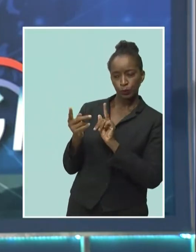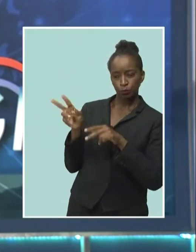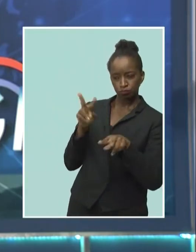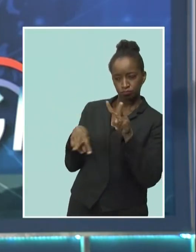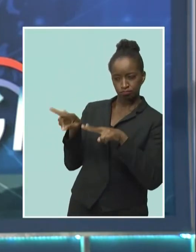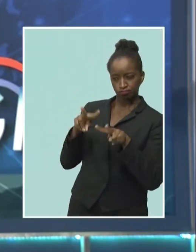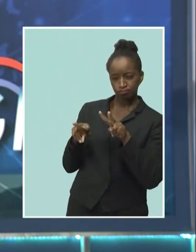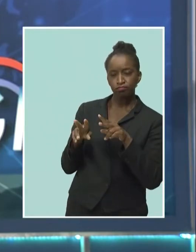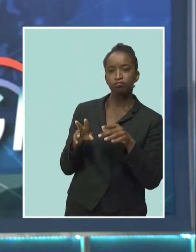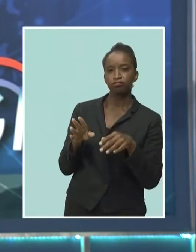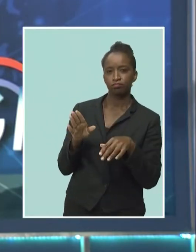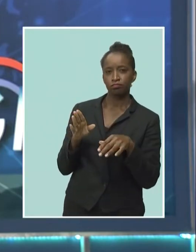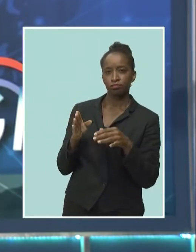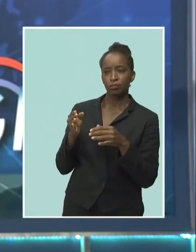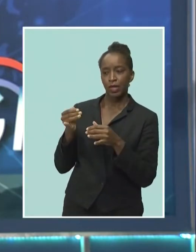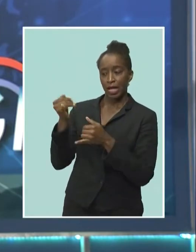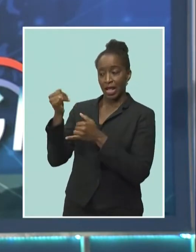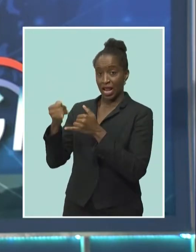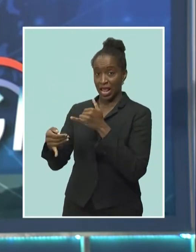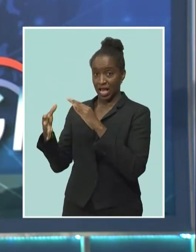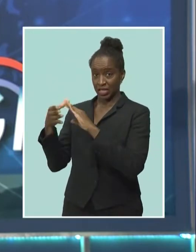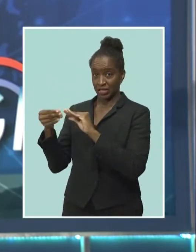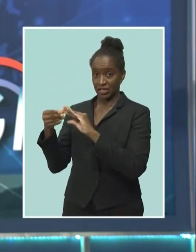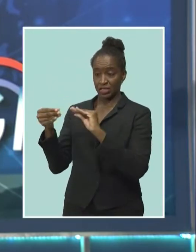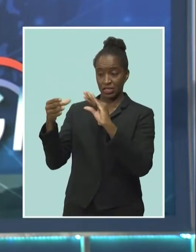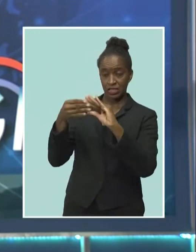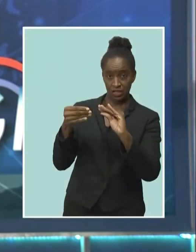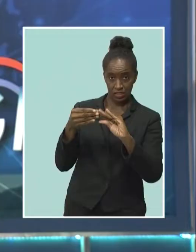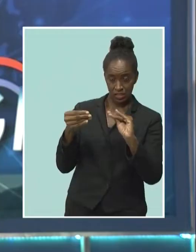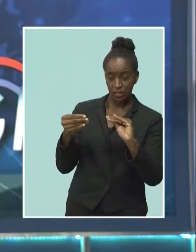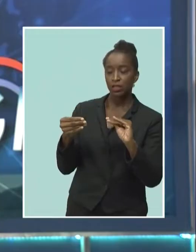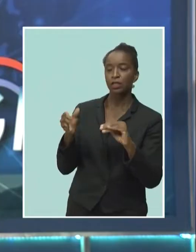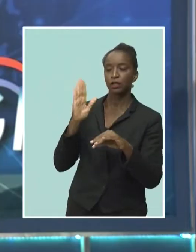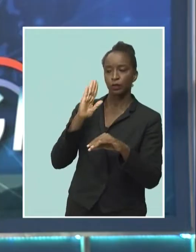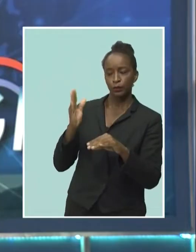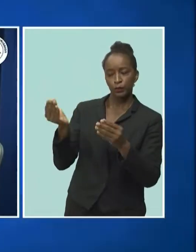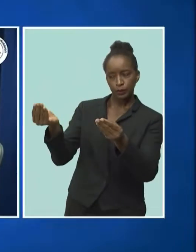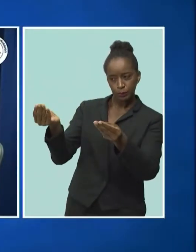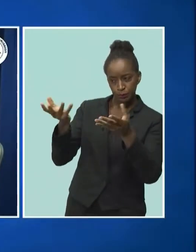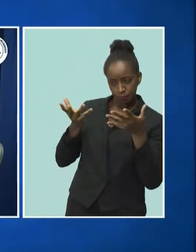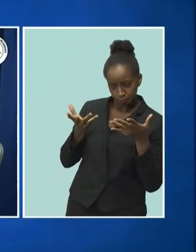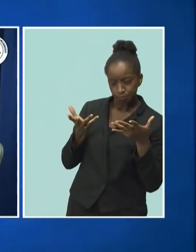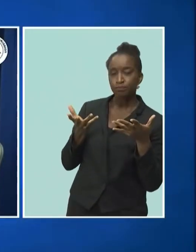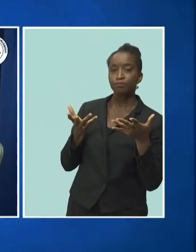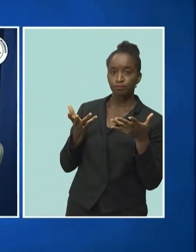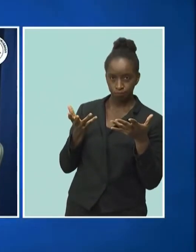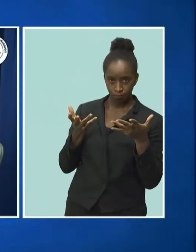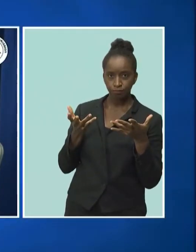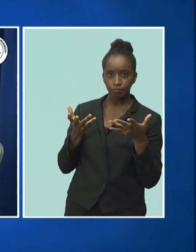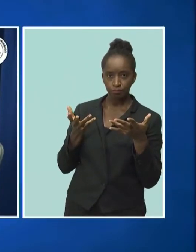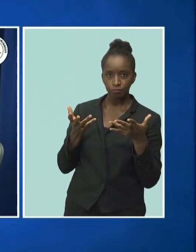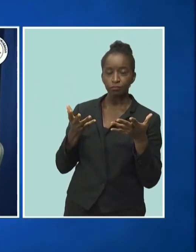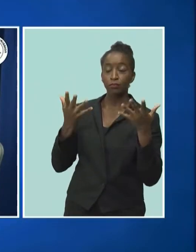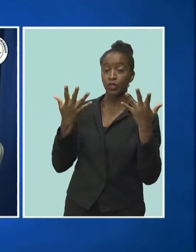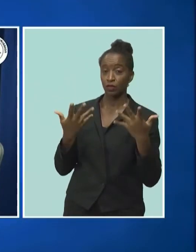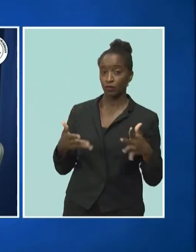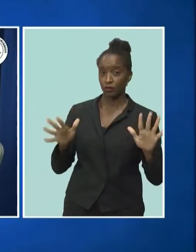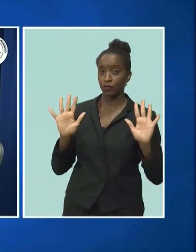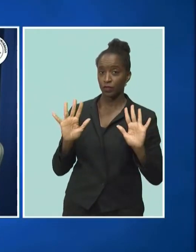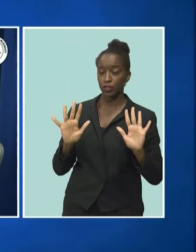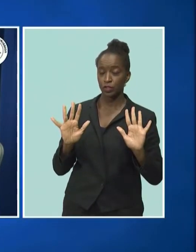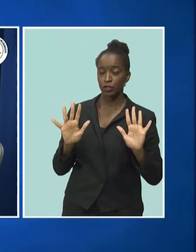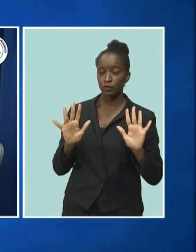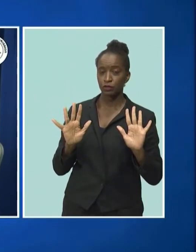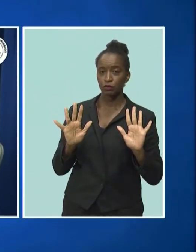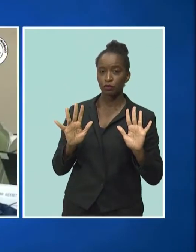to be submitted by Friday, October the 28th this year. She adds, once the information has been submitted, the electricity panel,